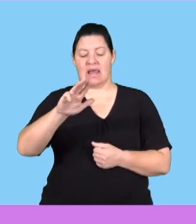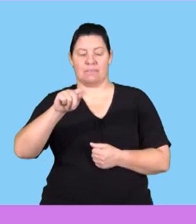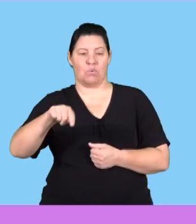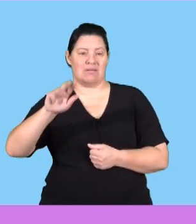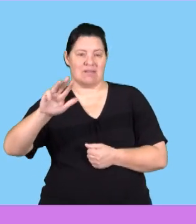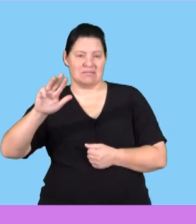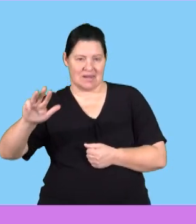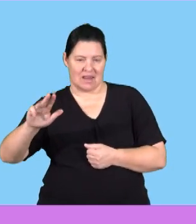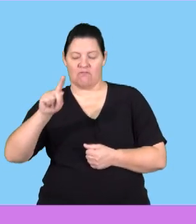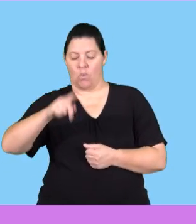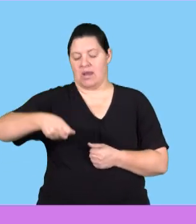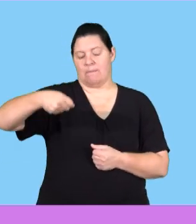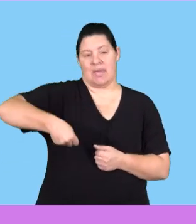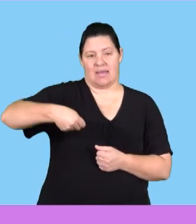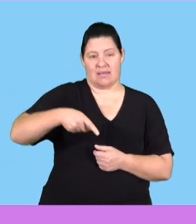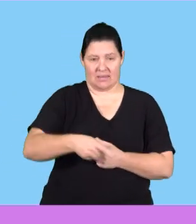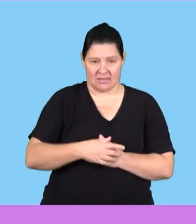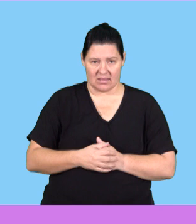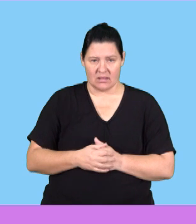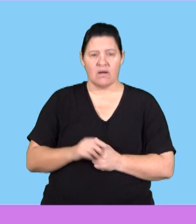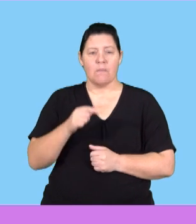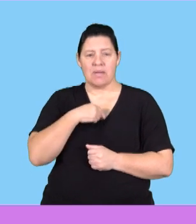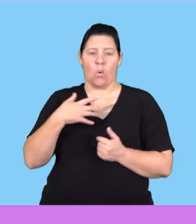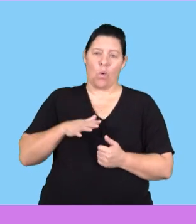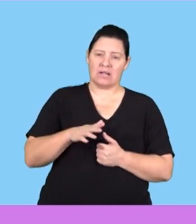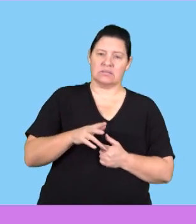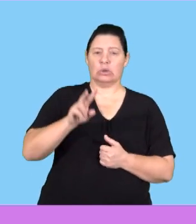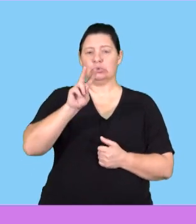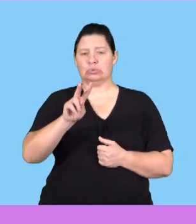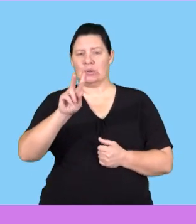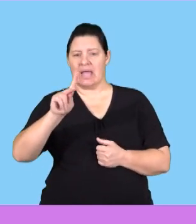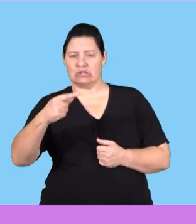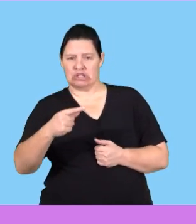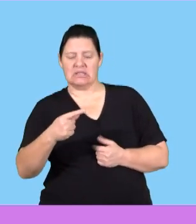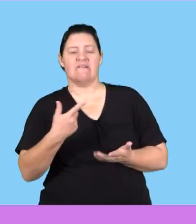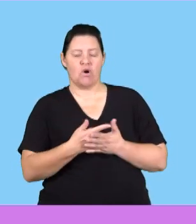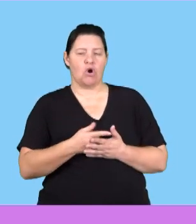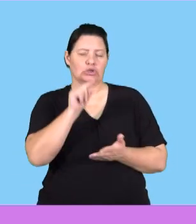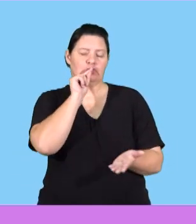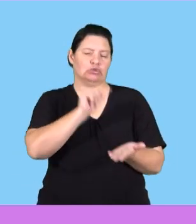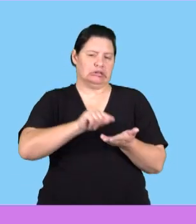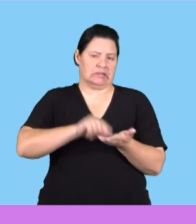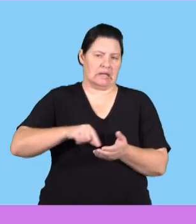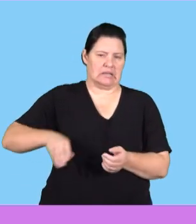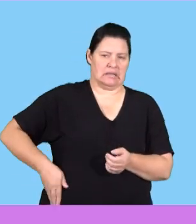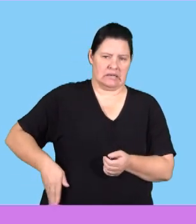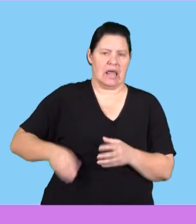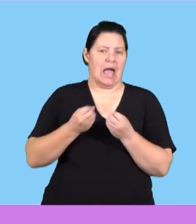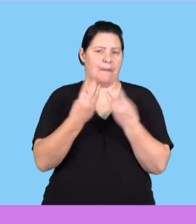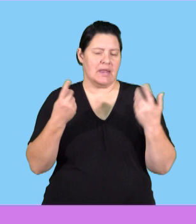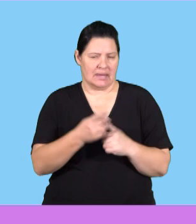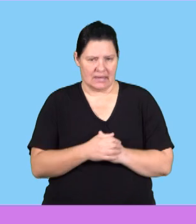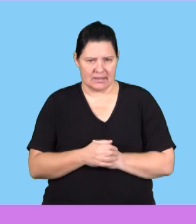469.99 per pack. Determine the cost for 2 kilograms of drumsticks. So for us to